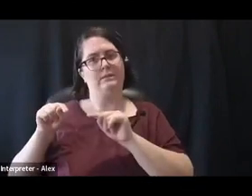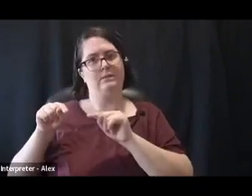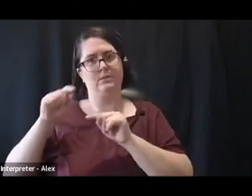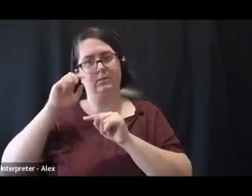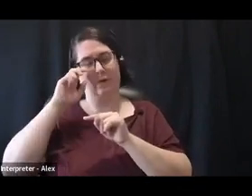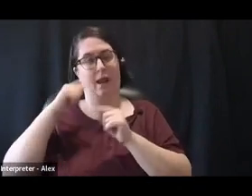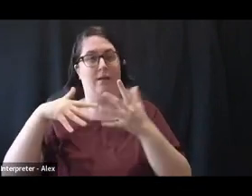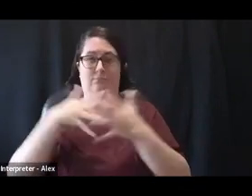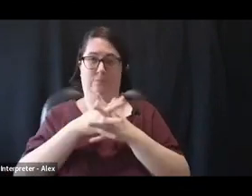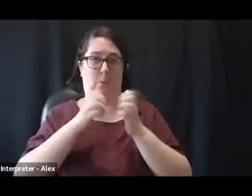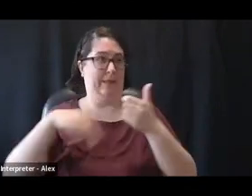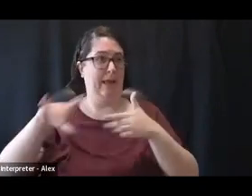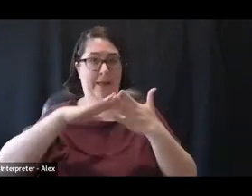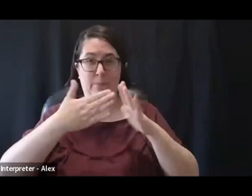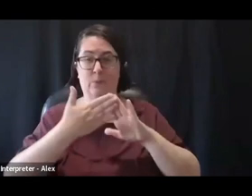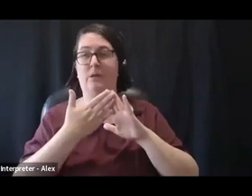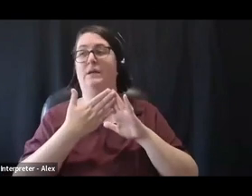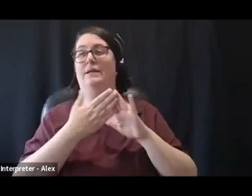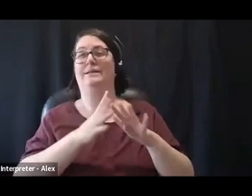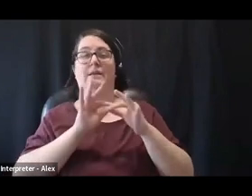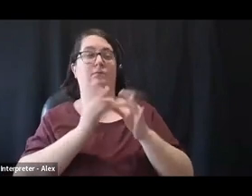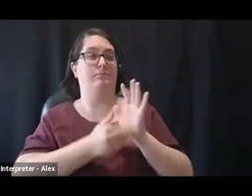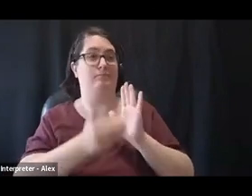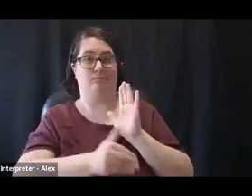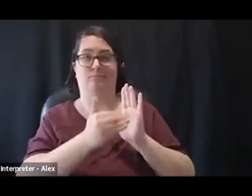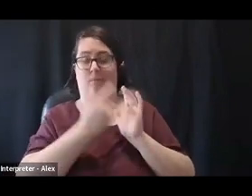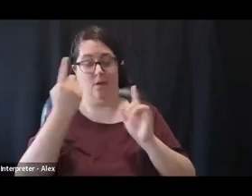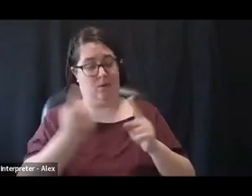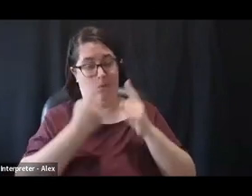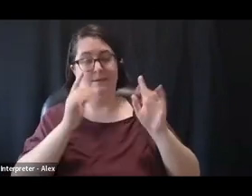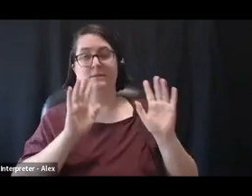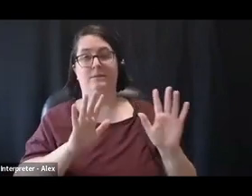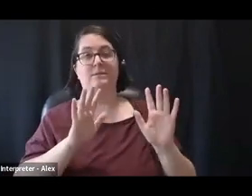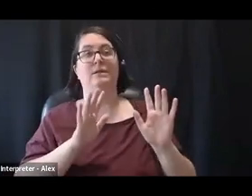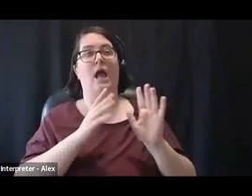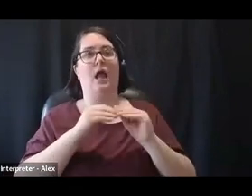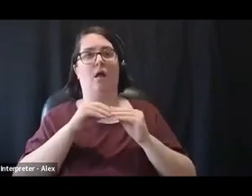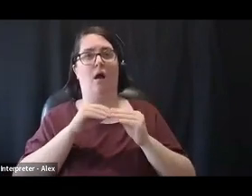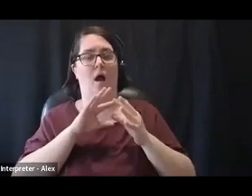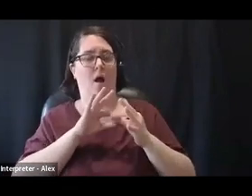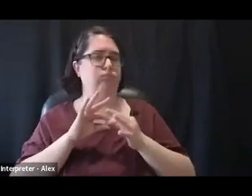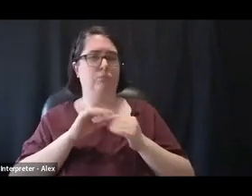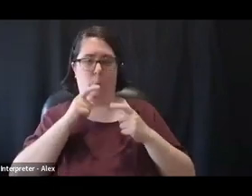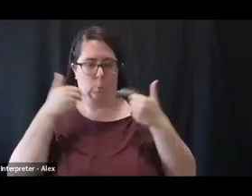are stories and connections that are time immemorial. They are reaching deep.